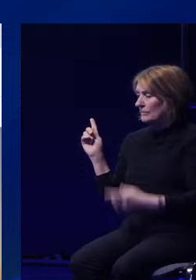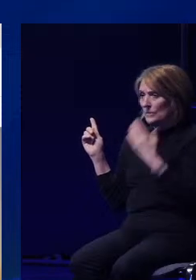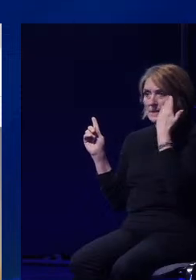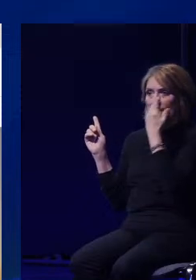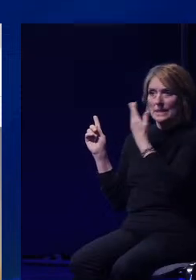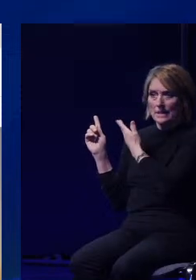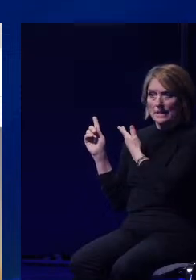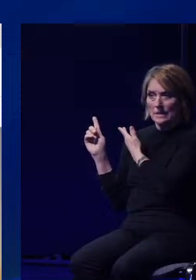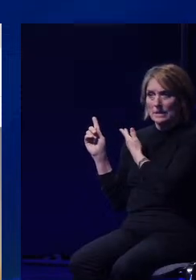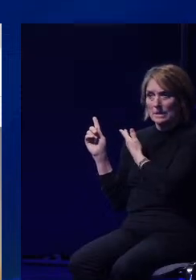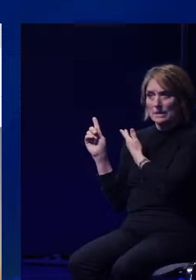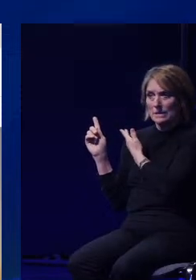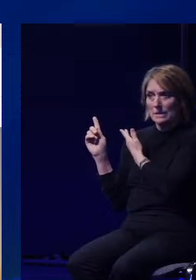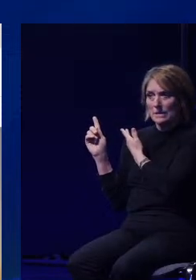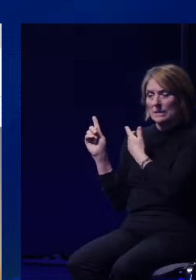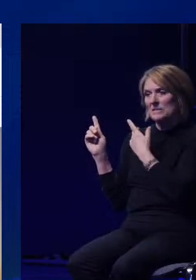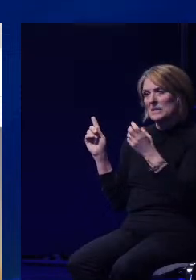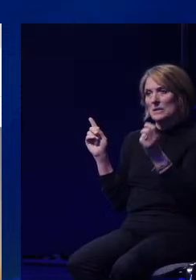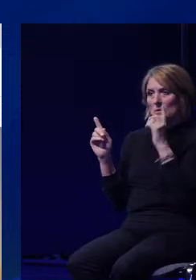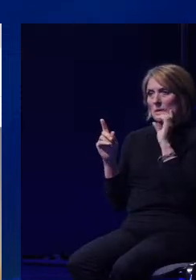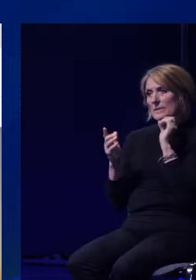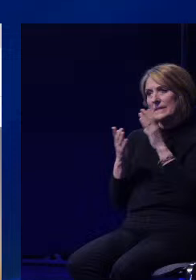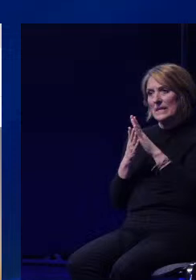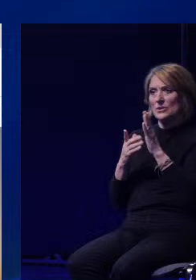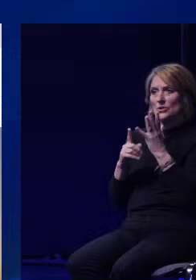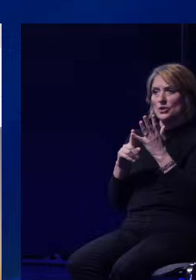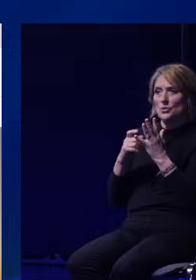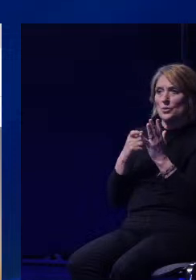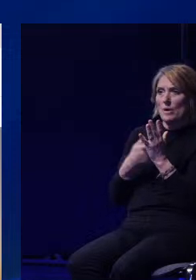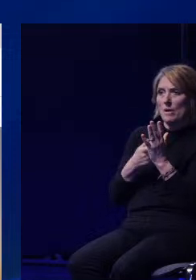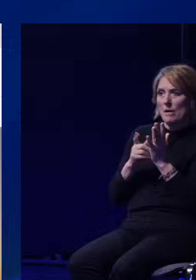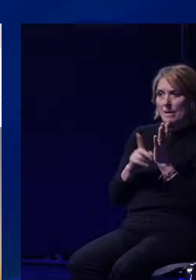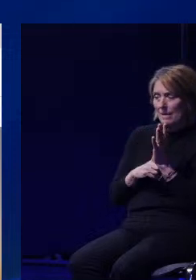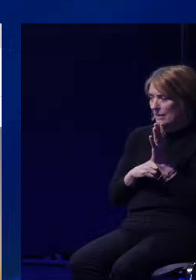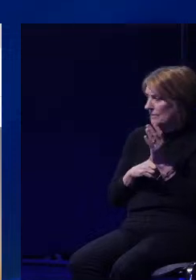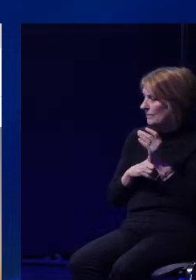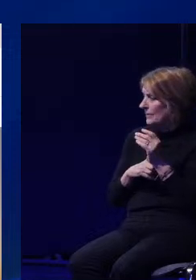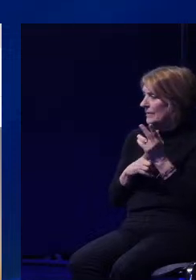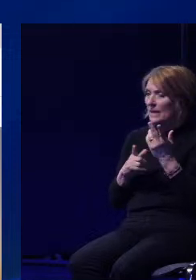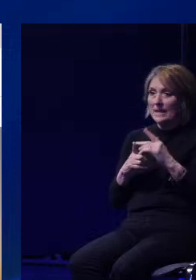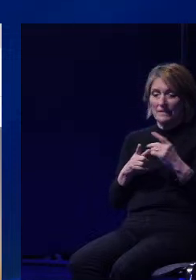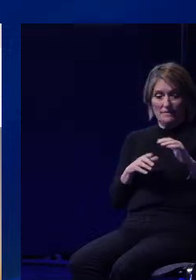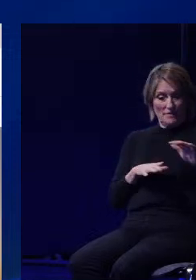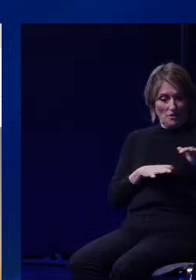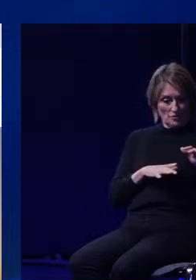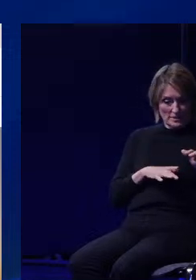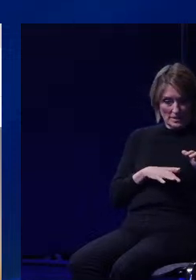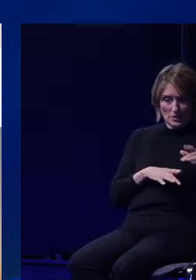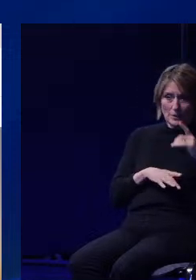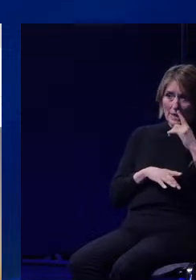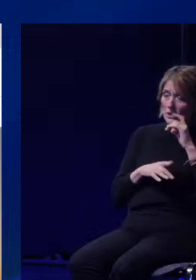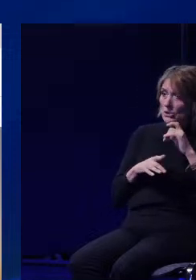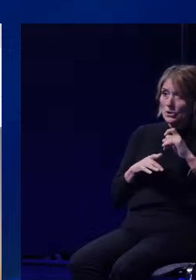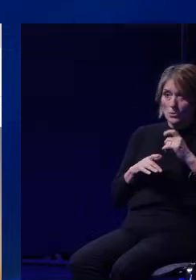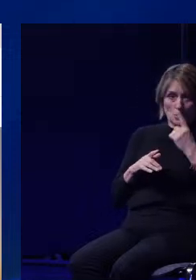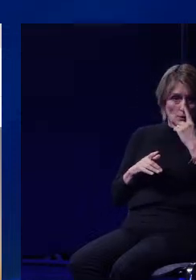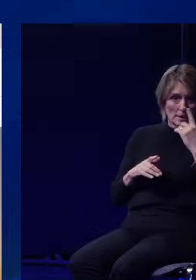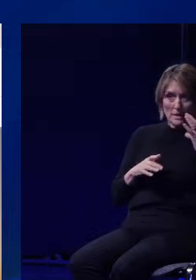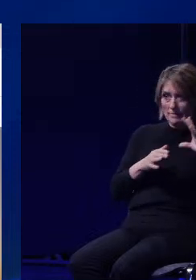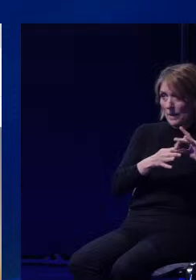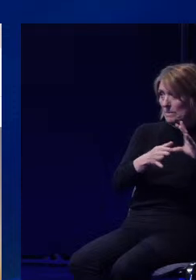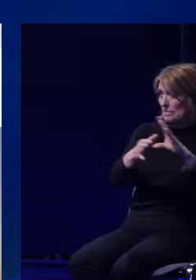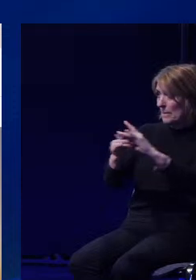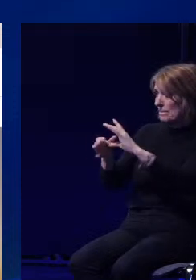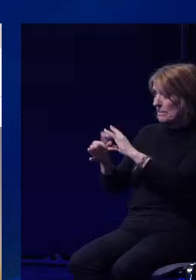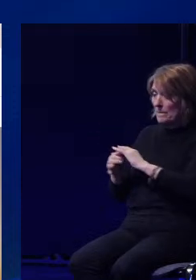send you this URL. You can jump in. If somebody else were logged in, and you can do this with as many people as you want. You can do this with 50